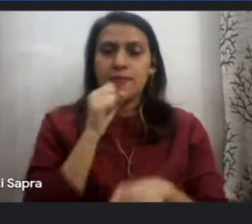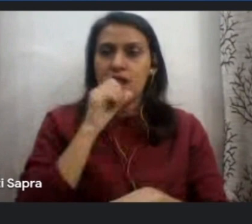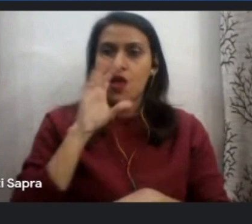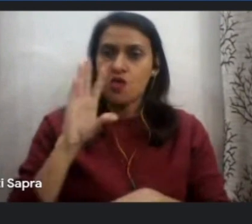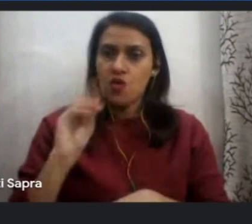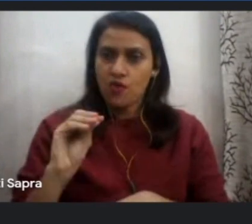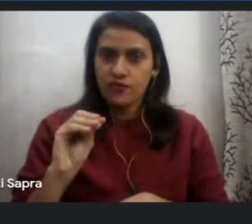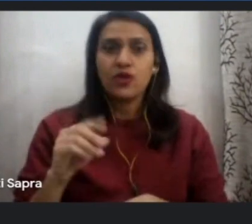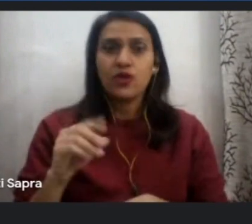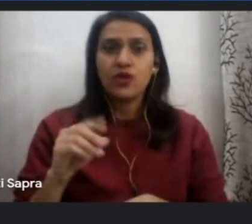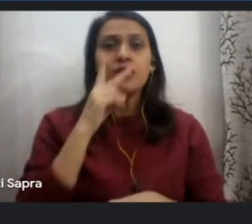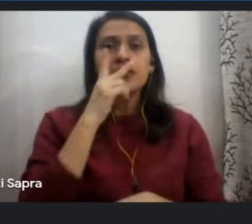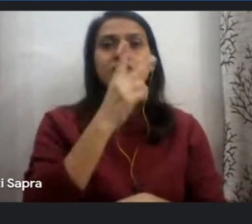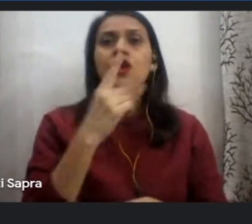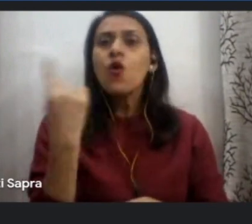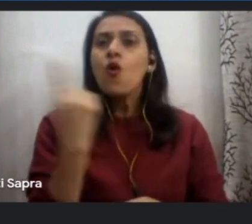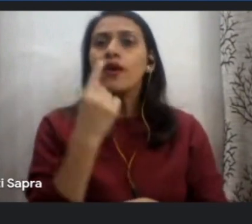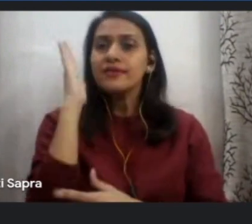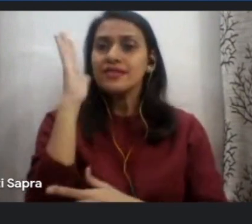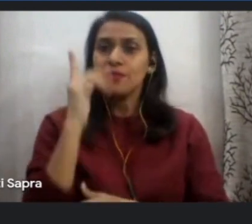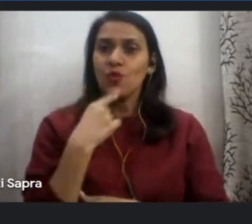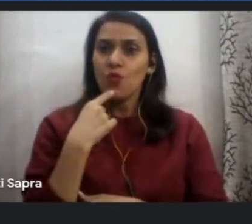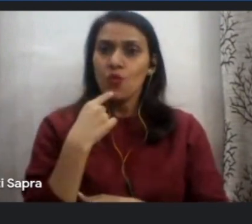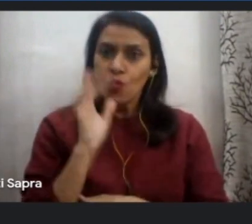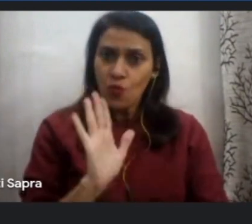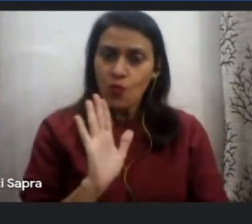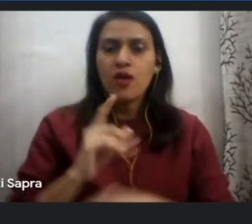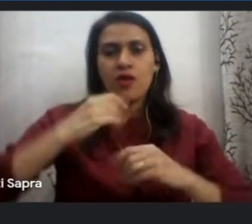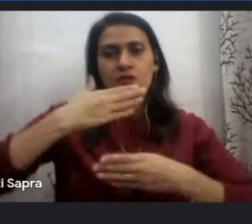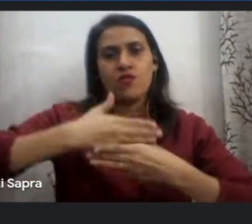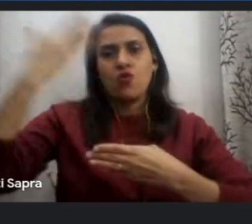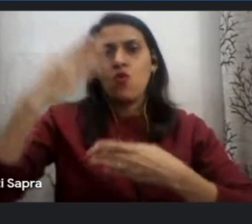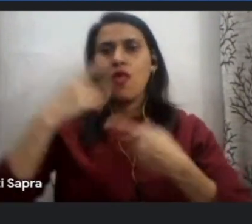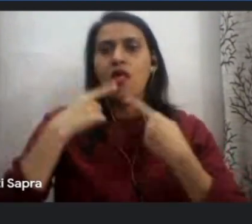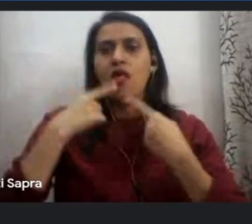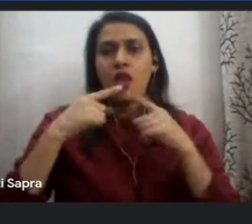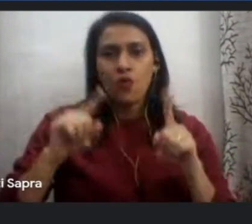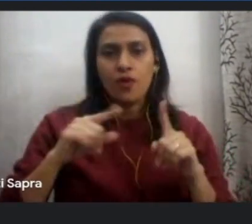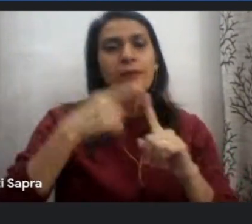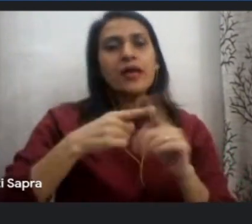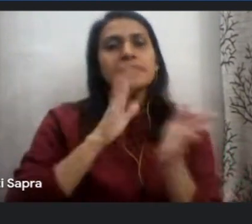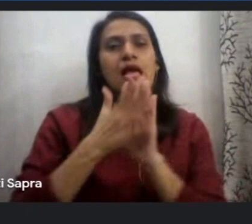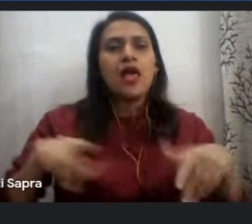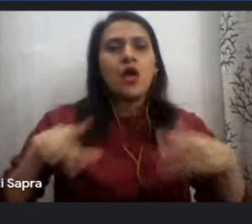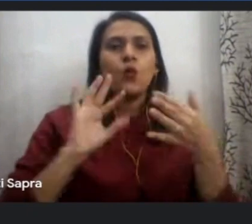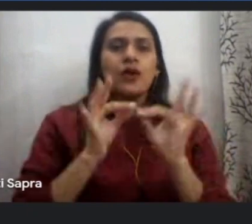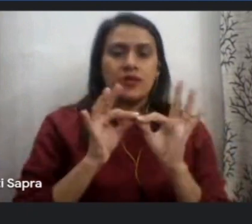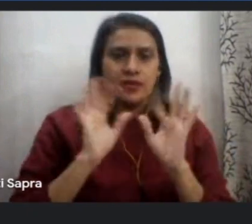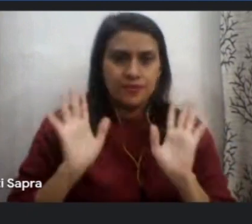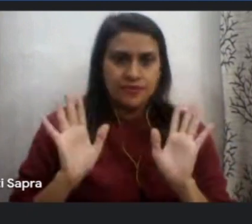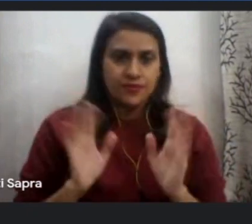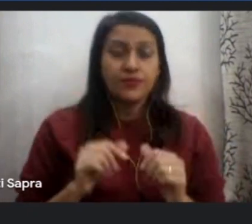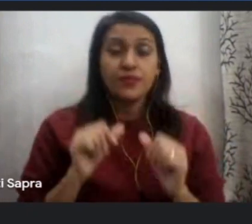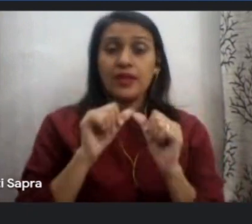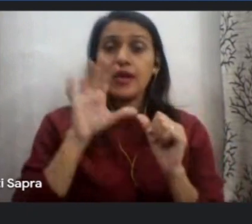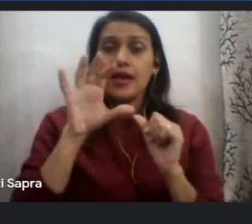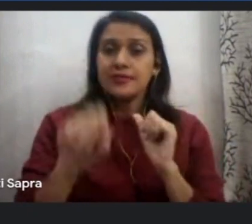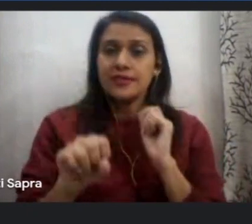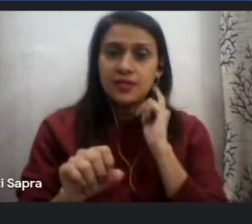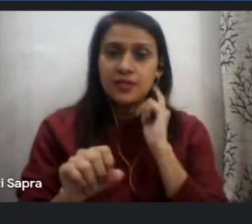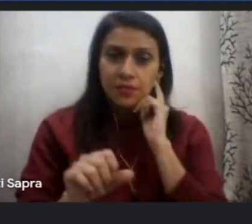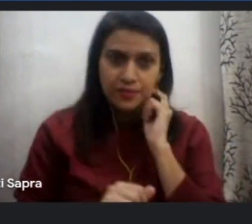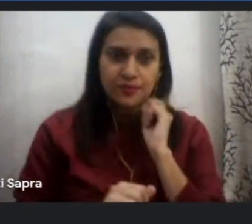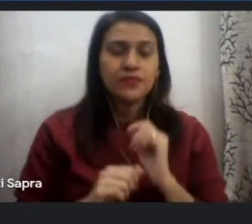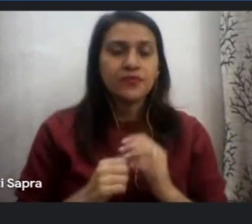see the speaker's video and the sign language interpreters. We have accessibility in terms of sign